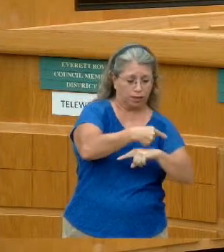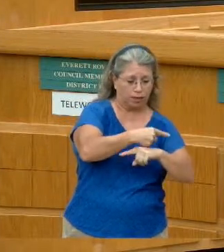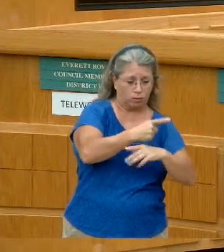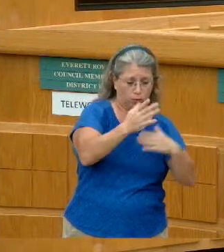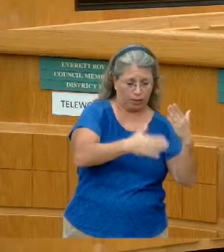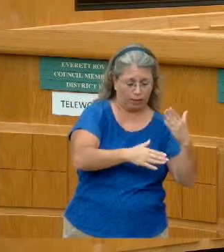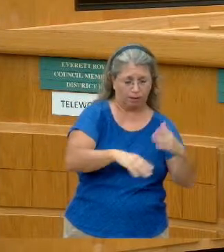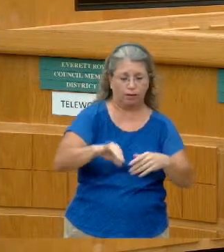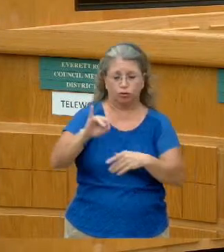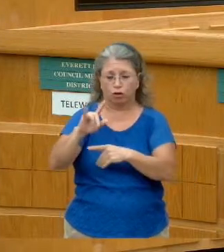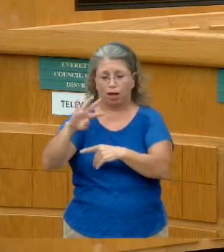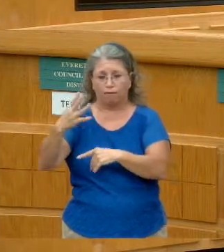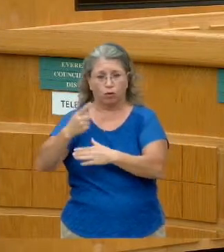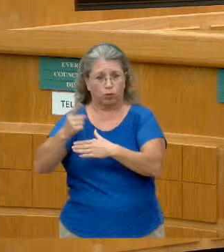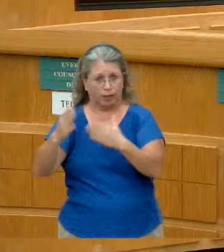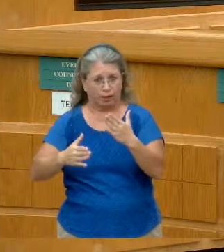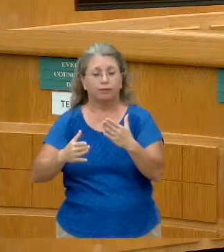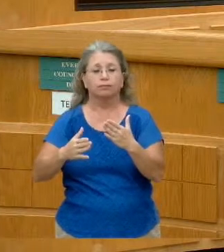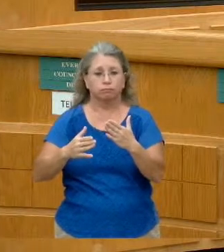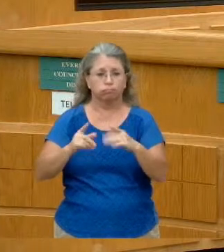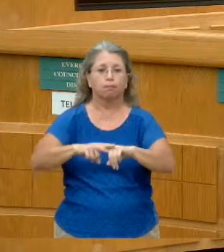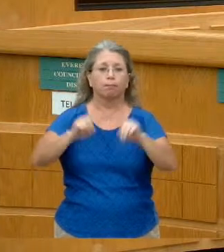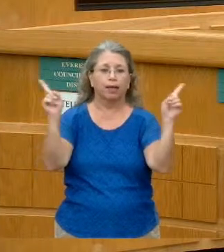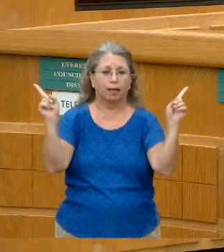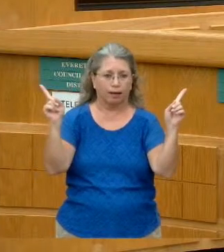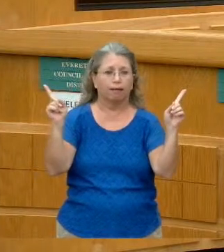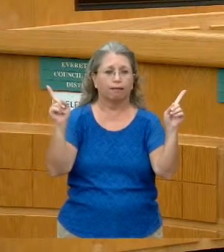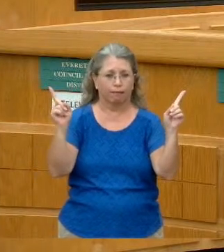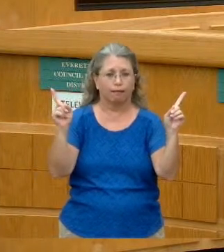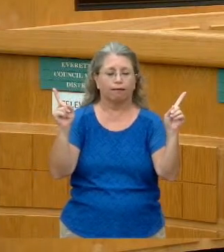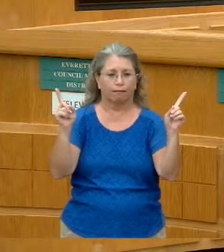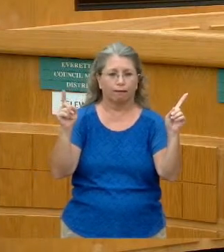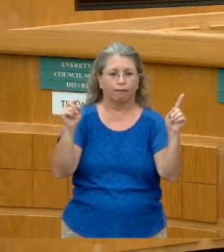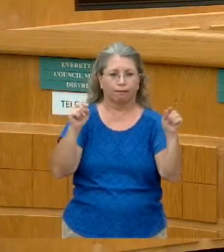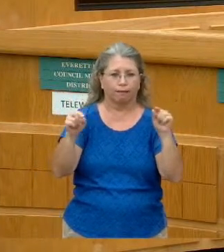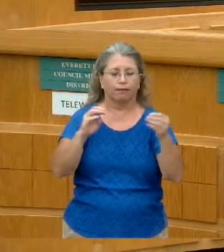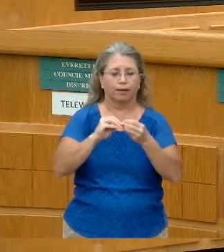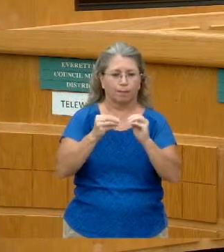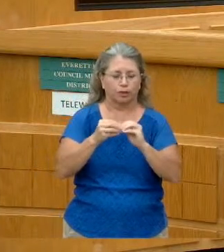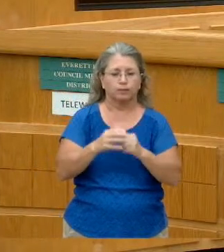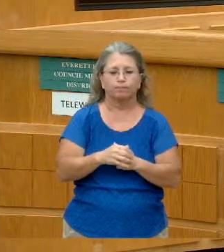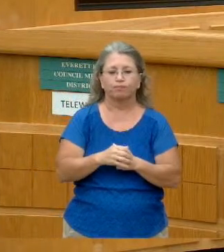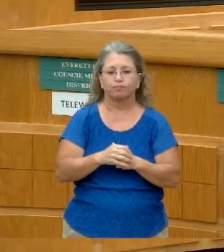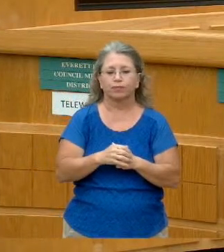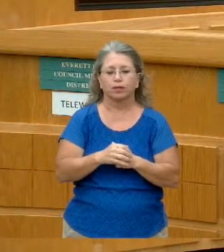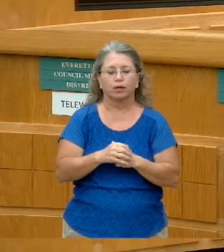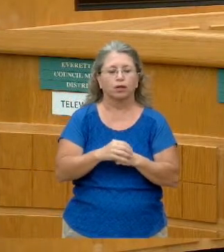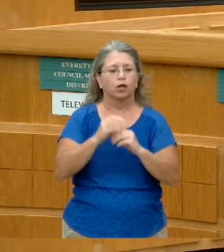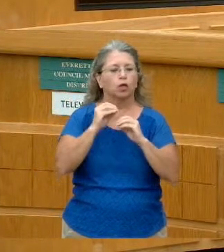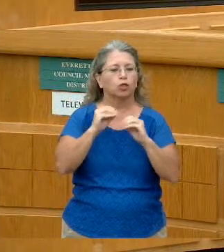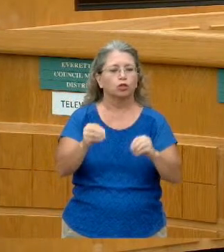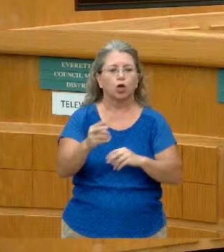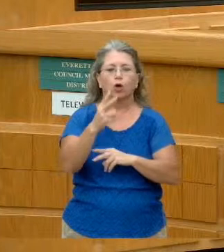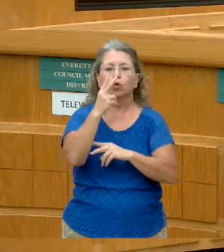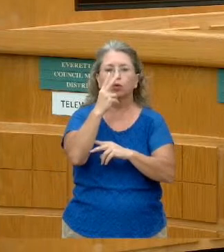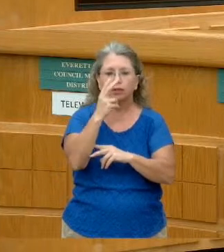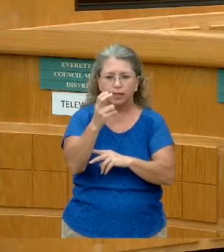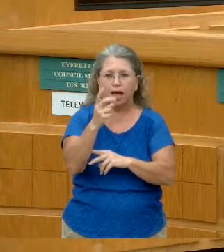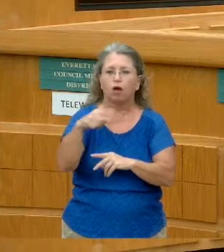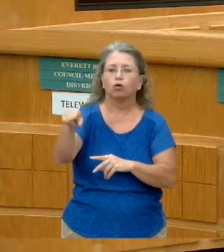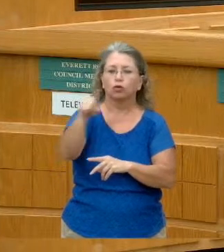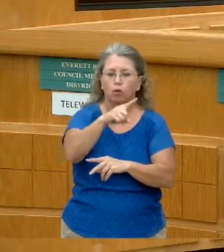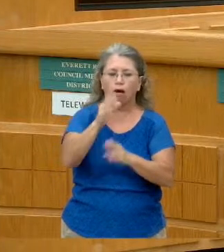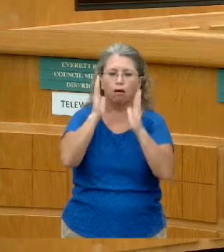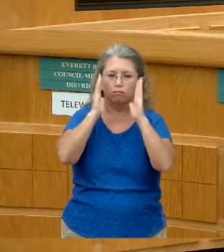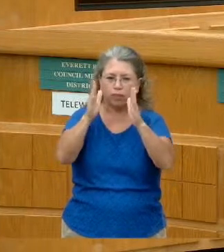is a drastic differential. There is no doubt that we heeded the